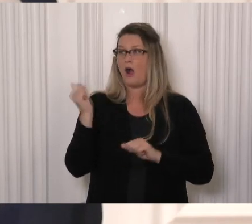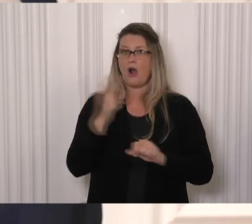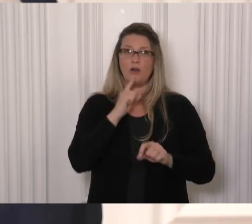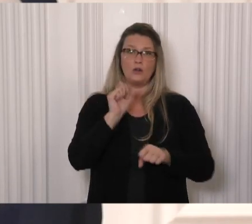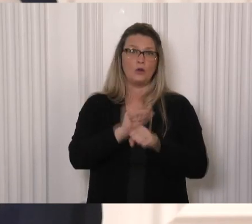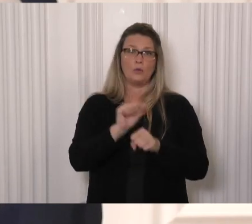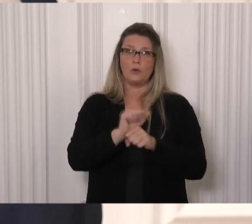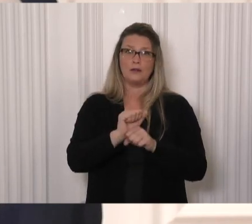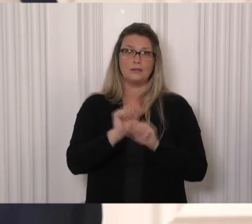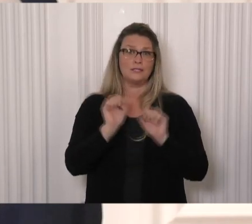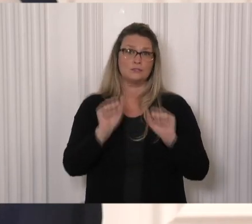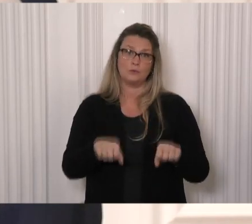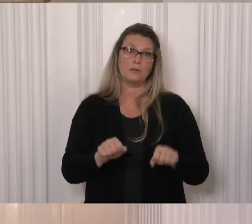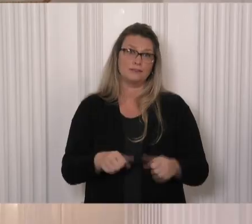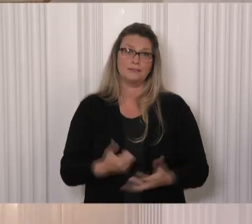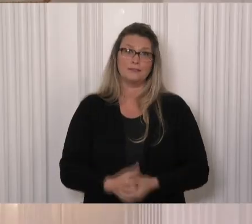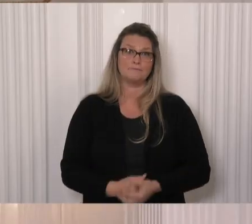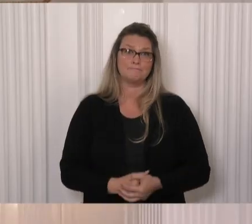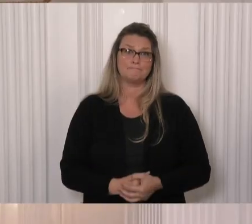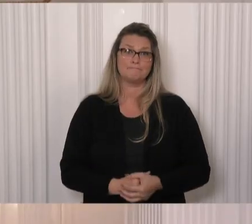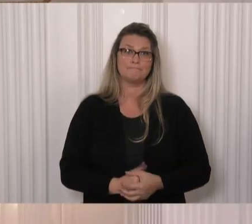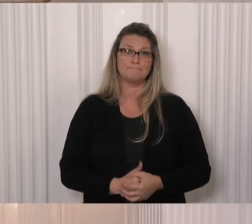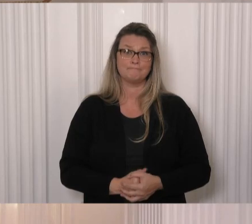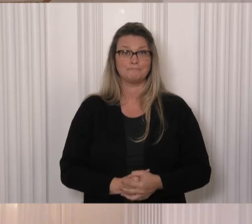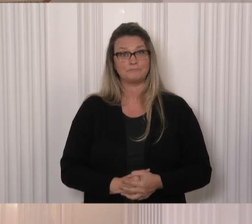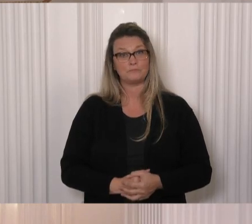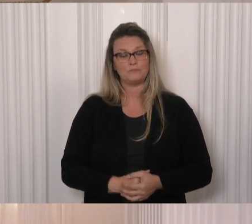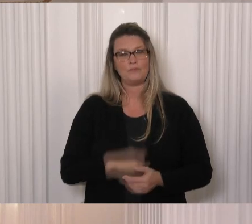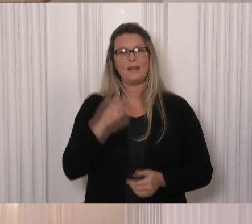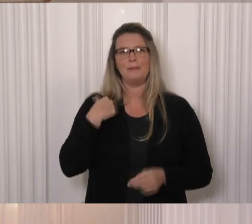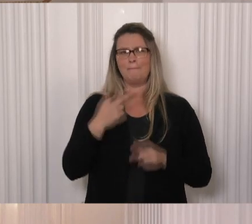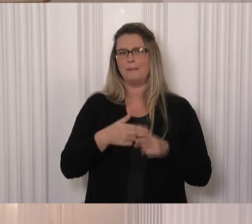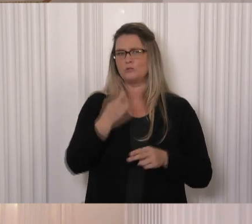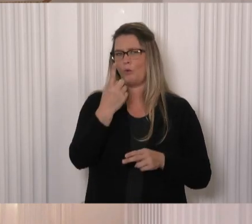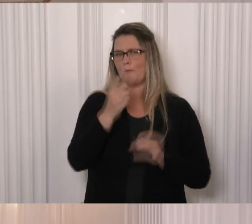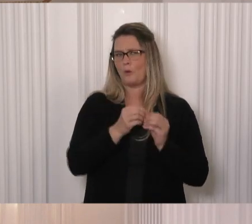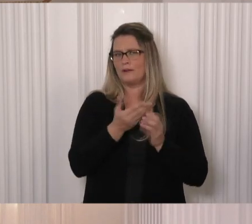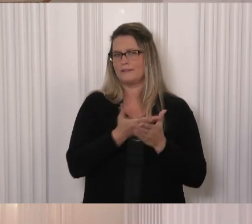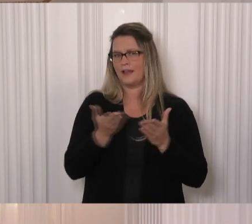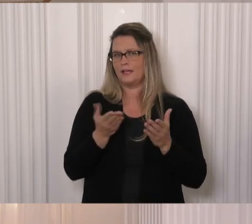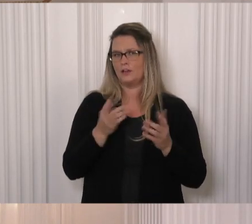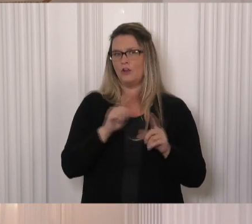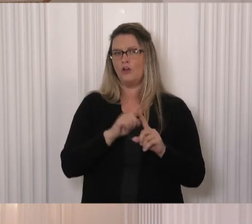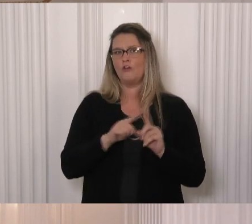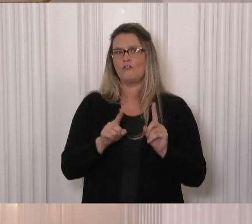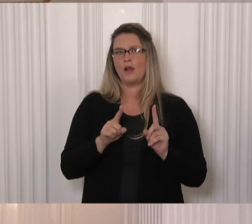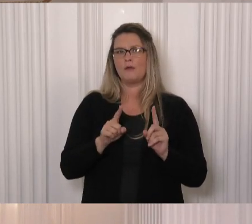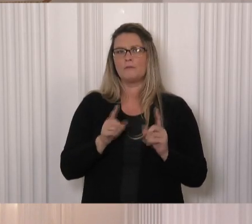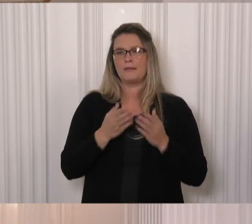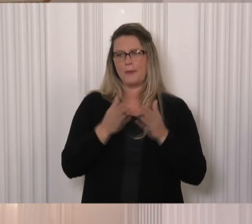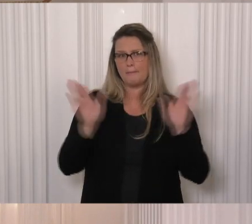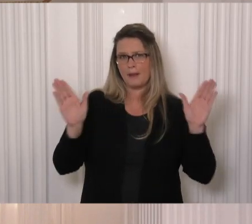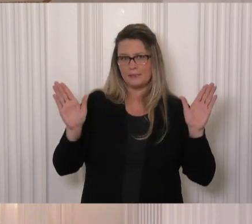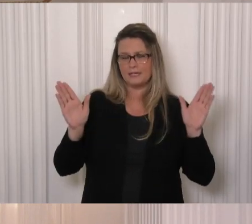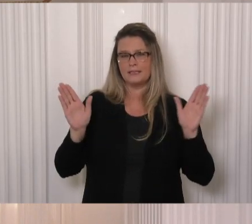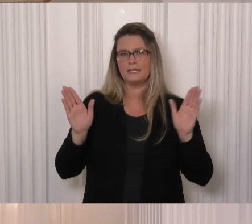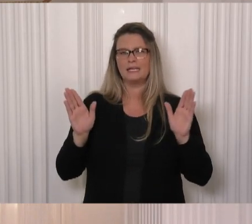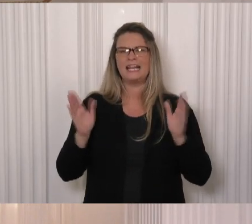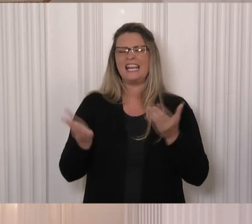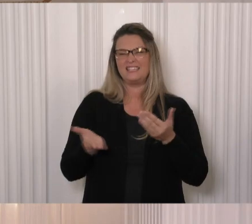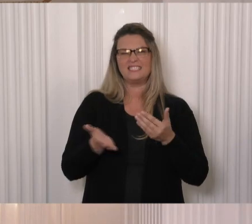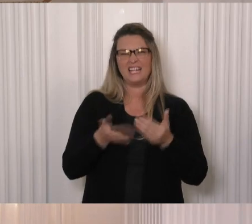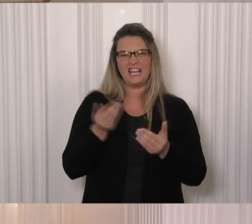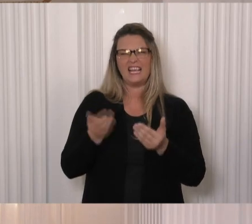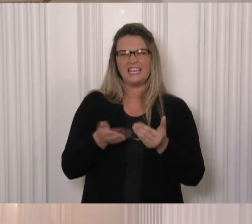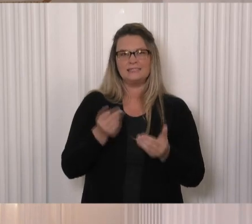hard as we can possibly work it. Let me mention one other thing. From the standpoint of the public, because so many people, it's easy